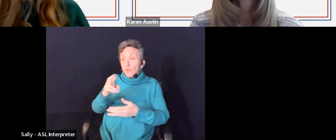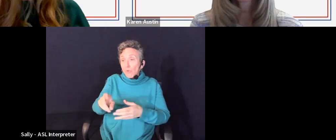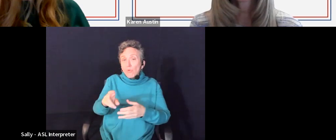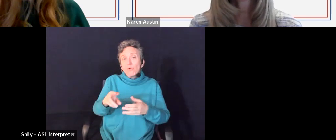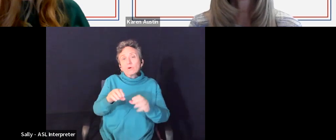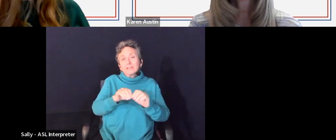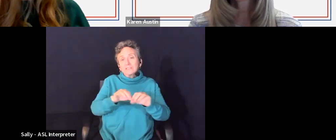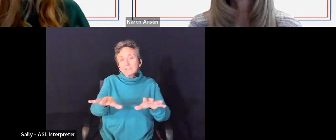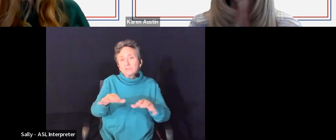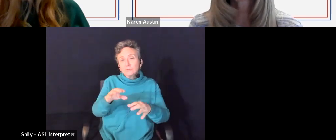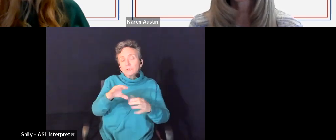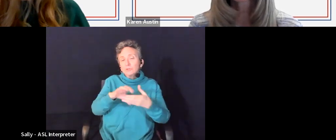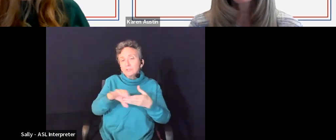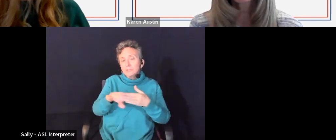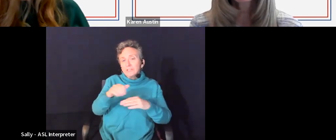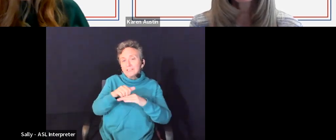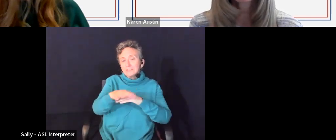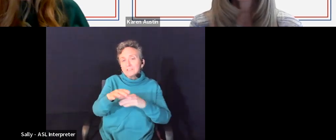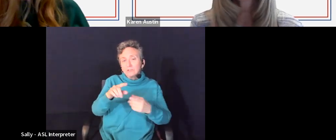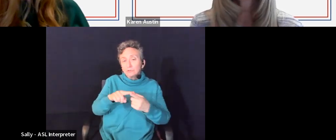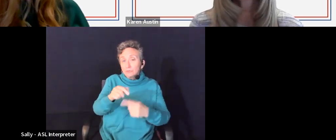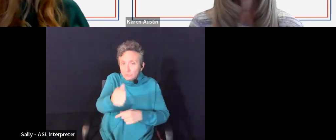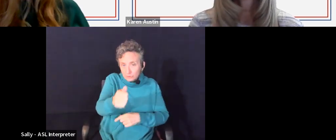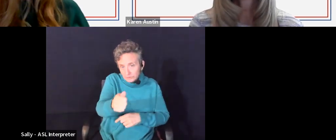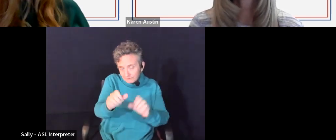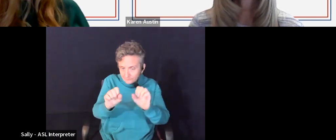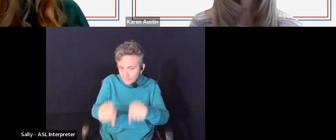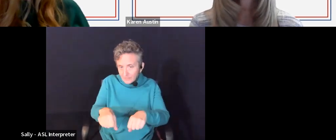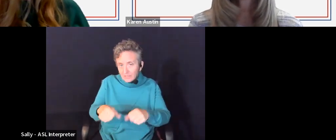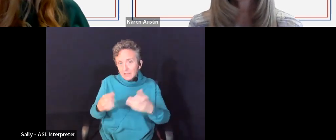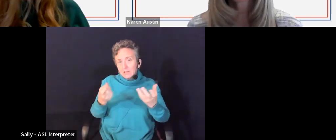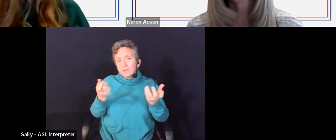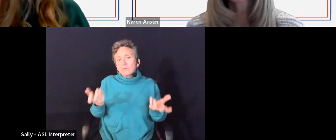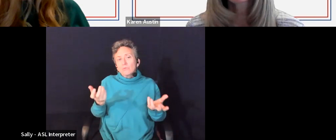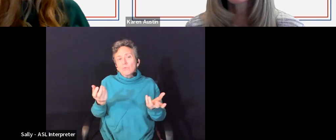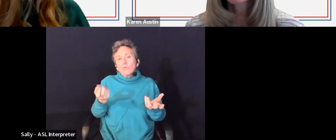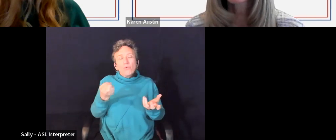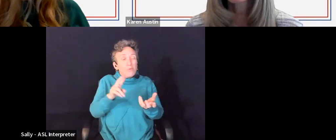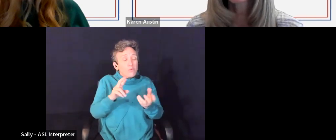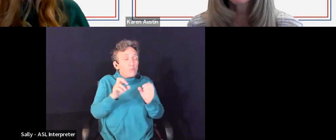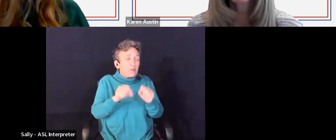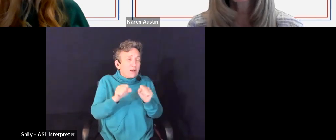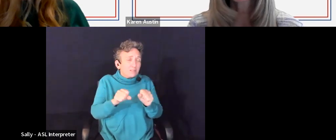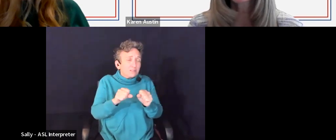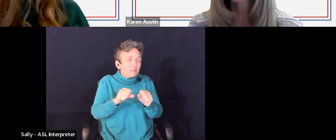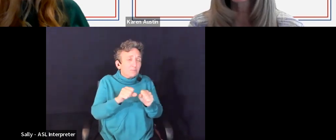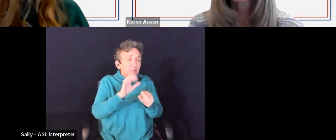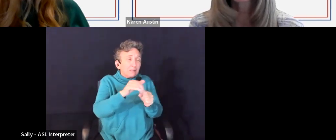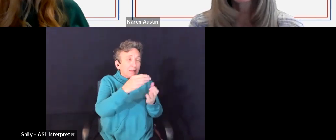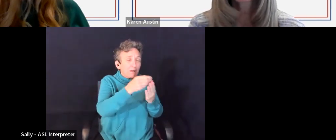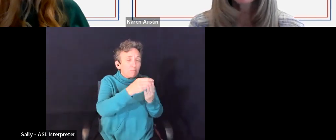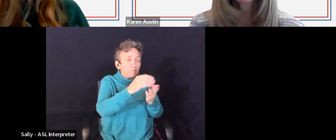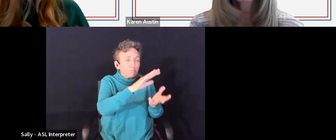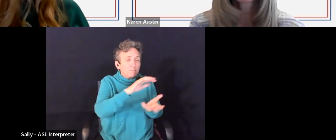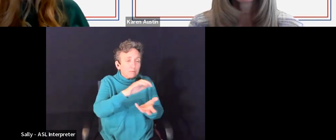check sent to yourself, or there might be a possibility that you can also have that directly sent